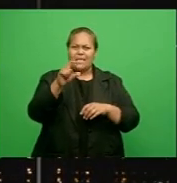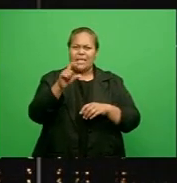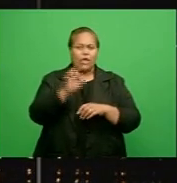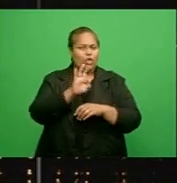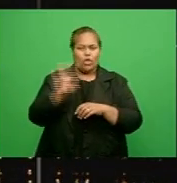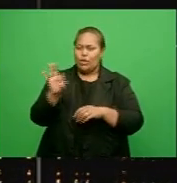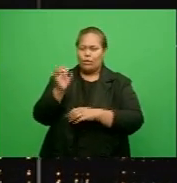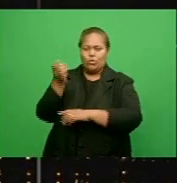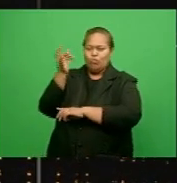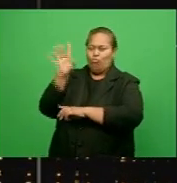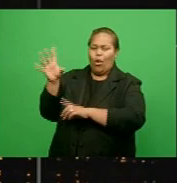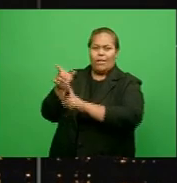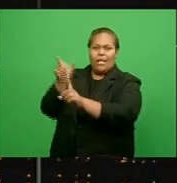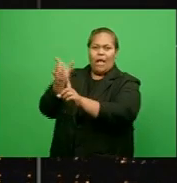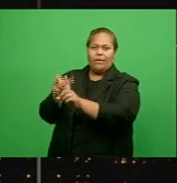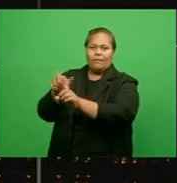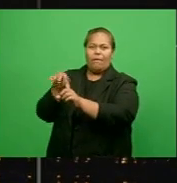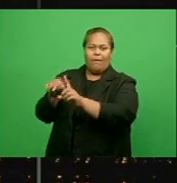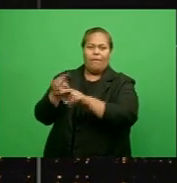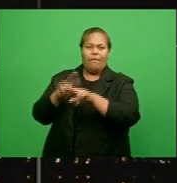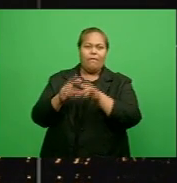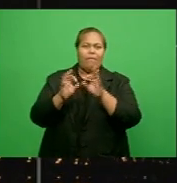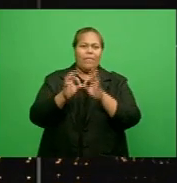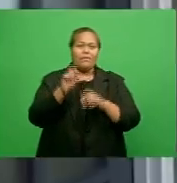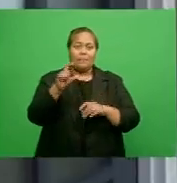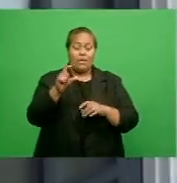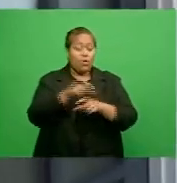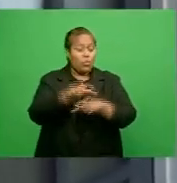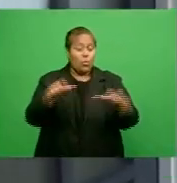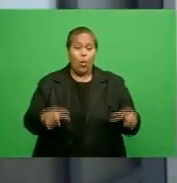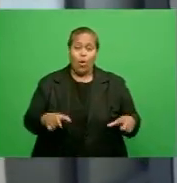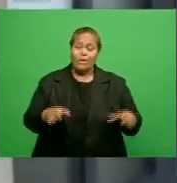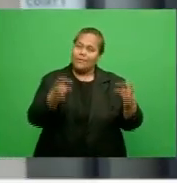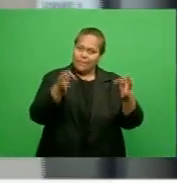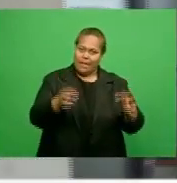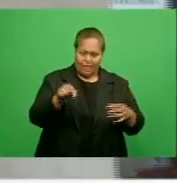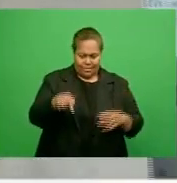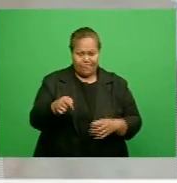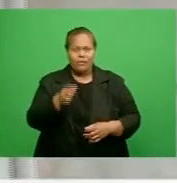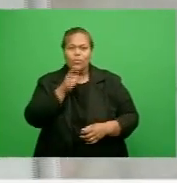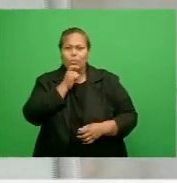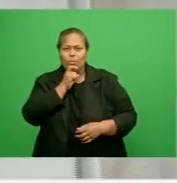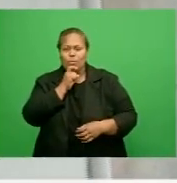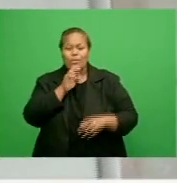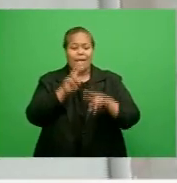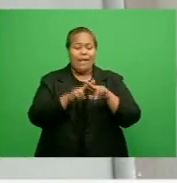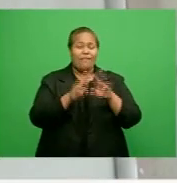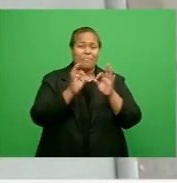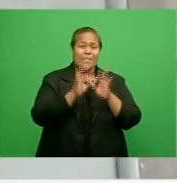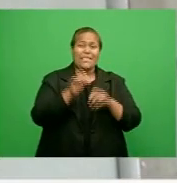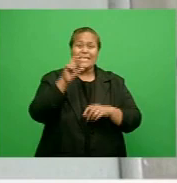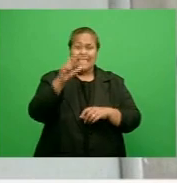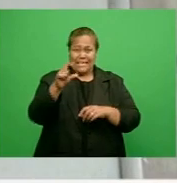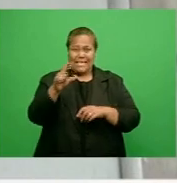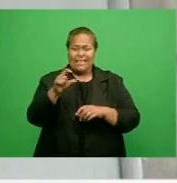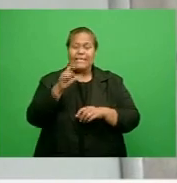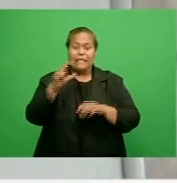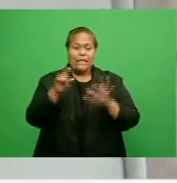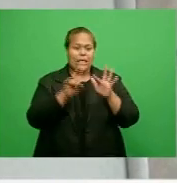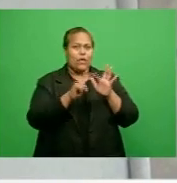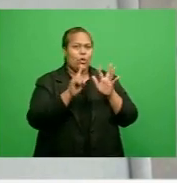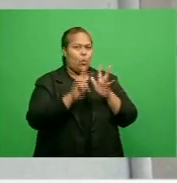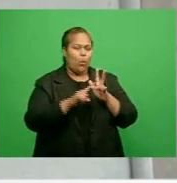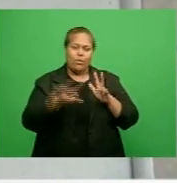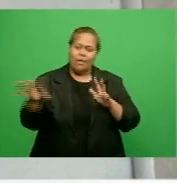defamatory. The court delivered its ruling this afternoon. FBC CEO Riaz Said Qayyum and the company itself had taken Nawaikula